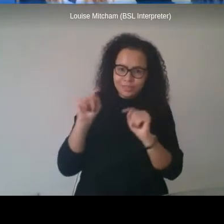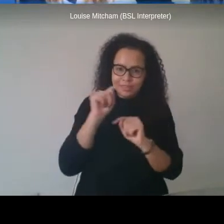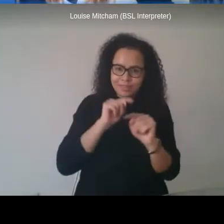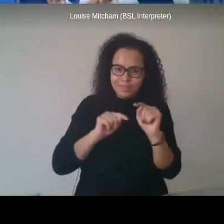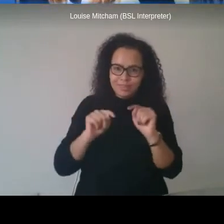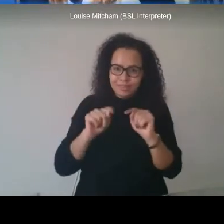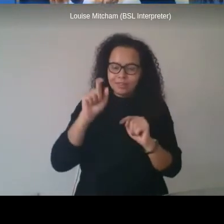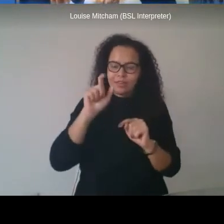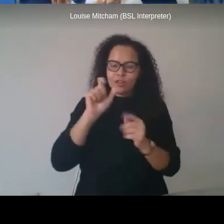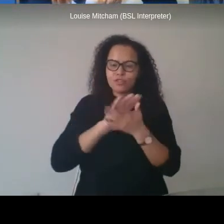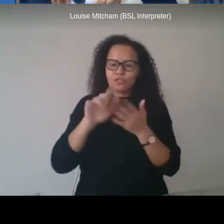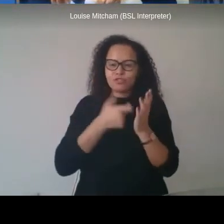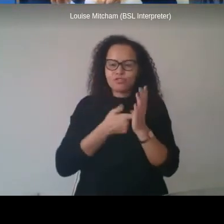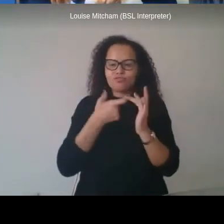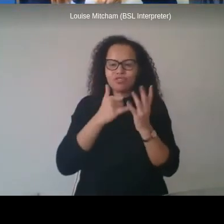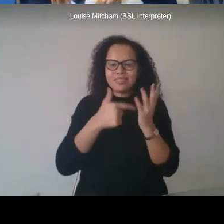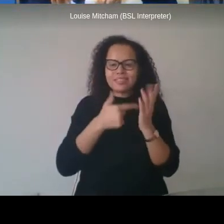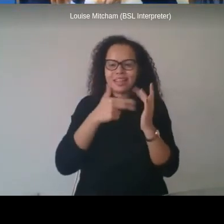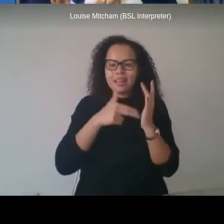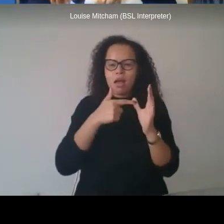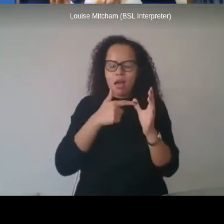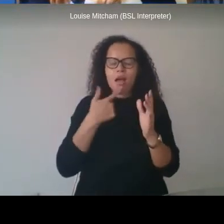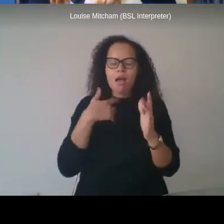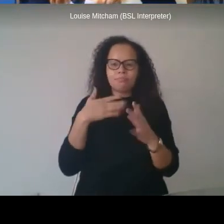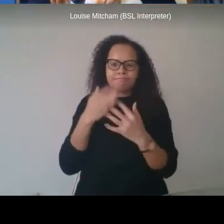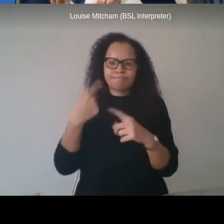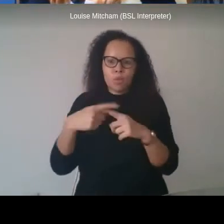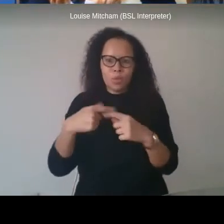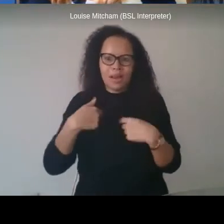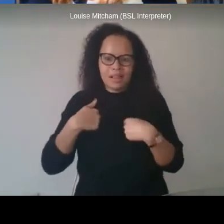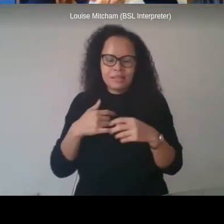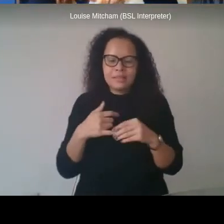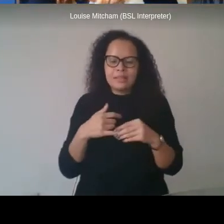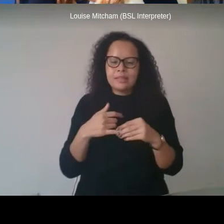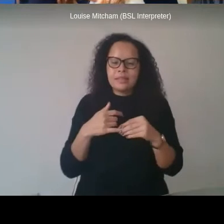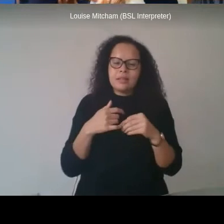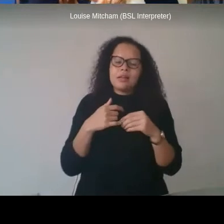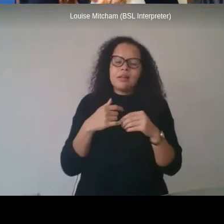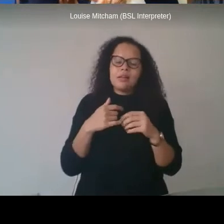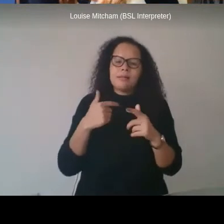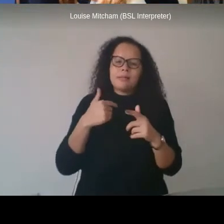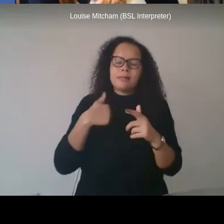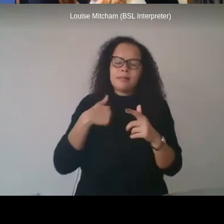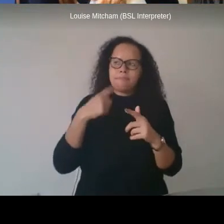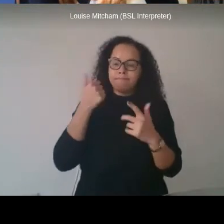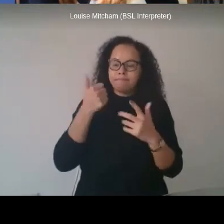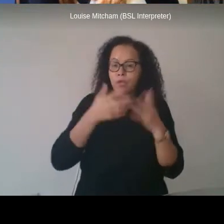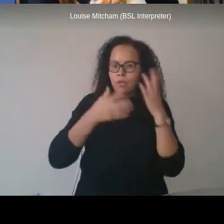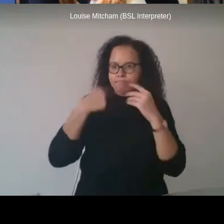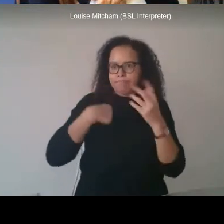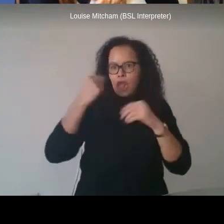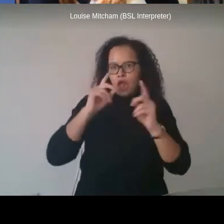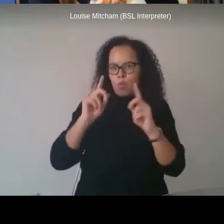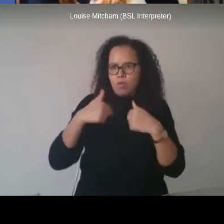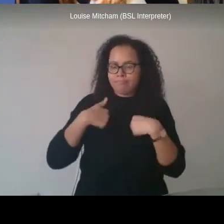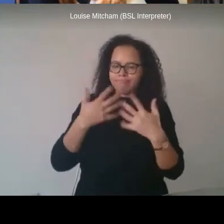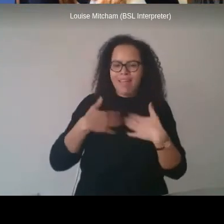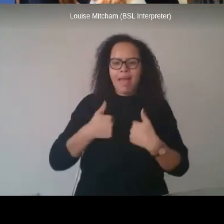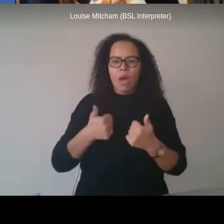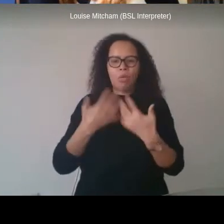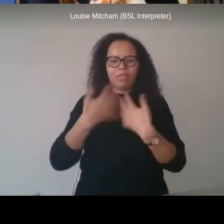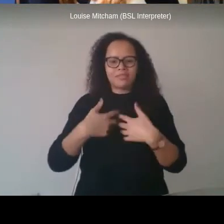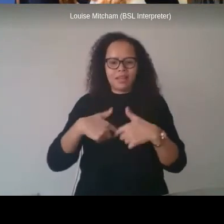I was just really, really quickly going to say a huge learning curve for us as a connected sort of health tech brand is the fact that when we speak